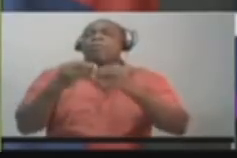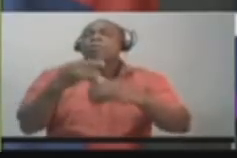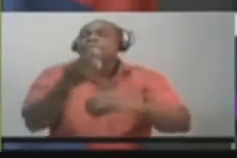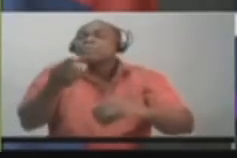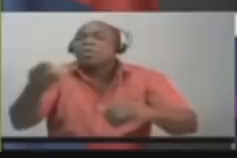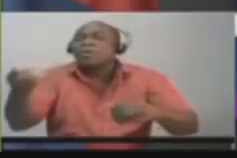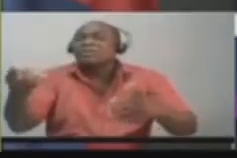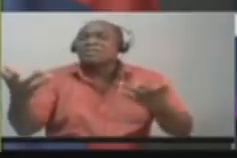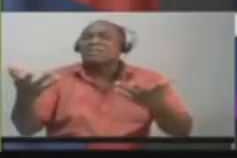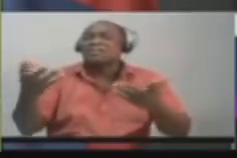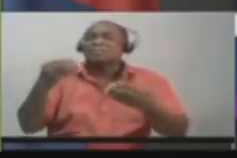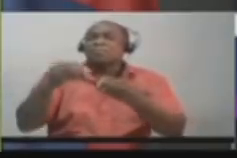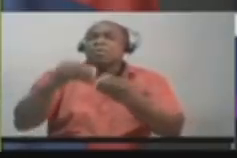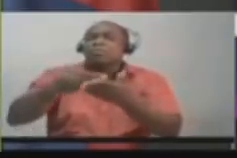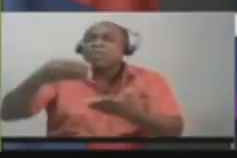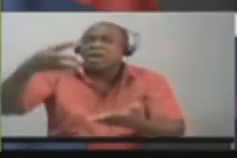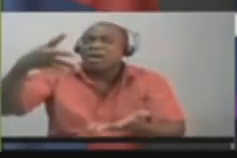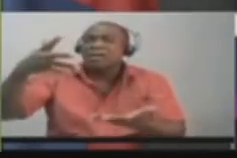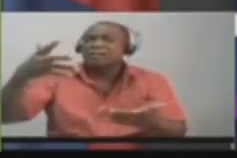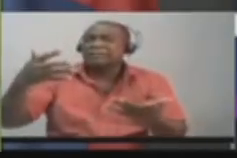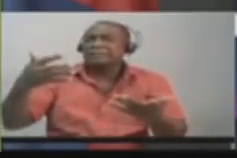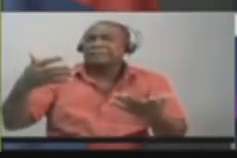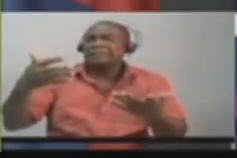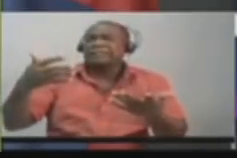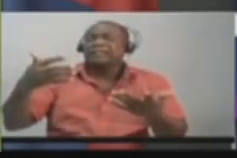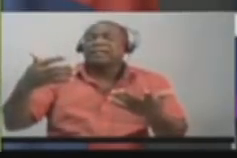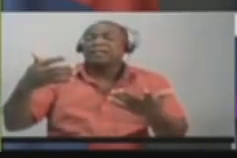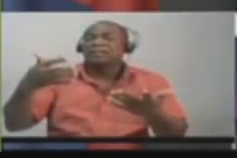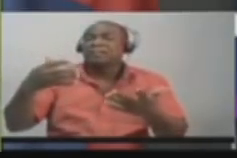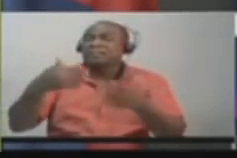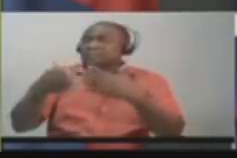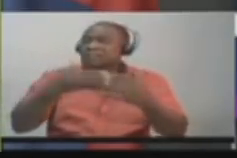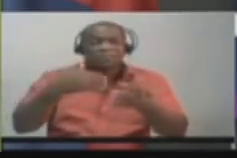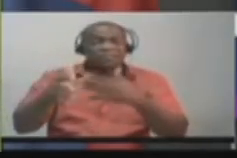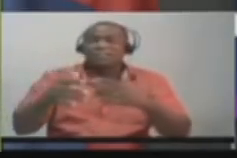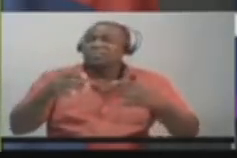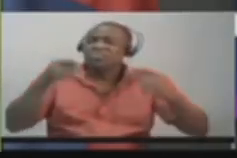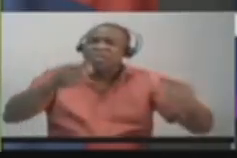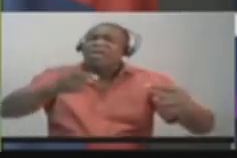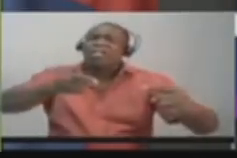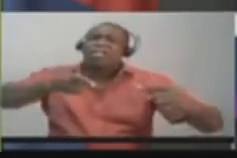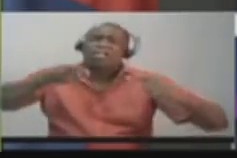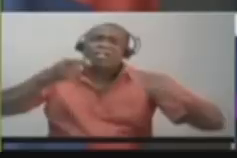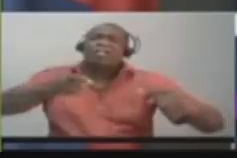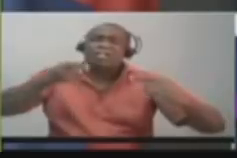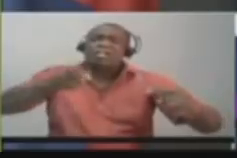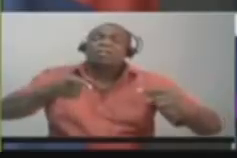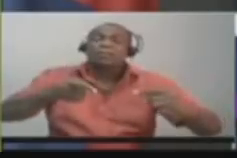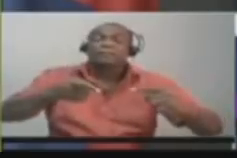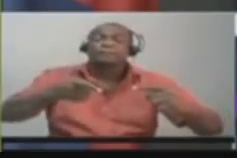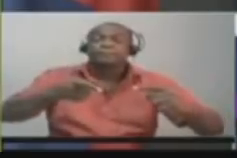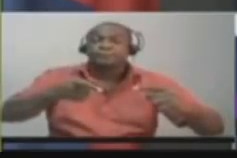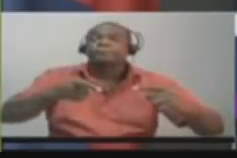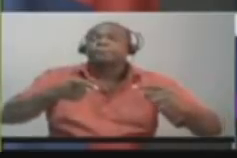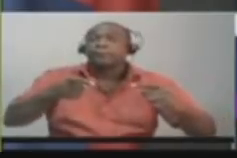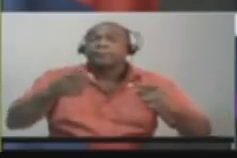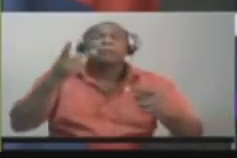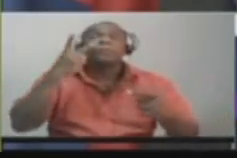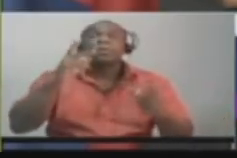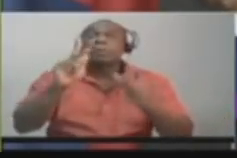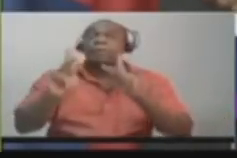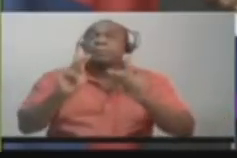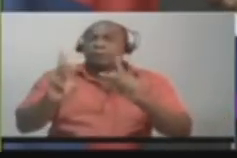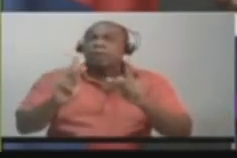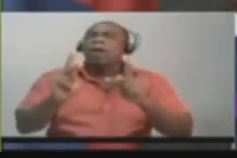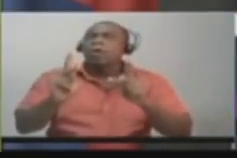And we've seen people who thought they were out of the woods, having been heavily vaccinated, who are now putting back